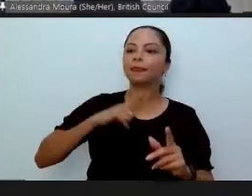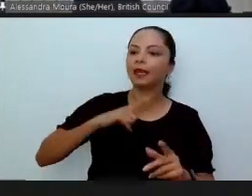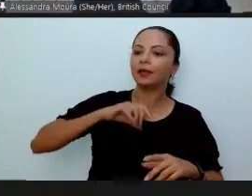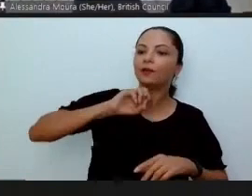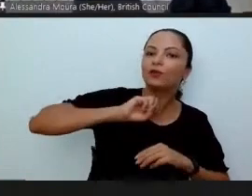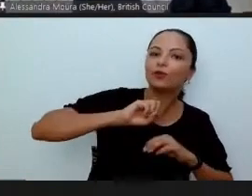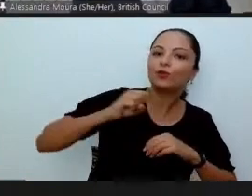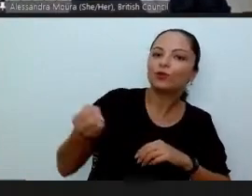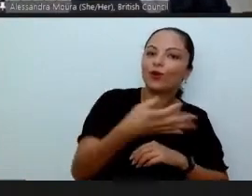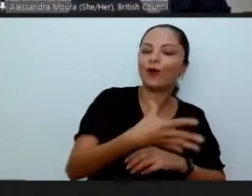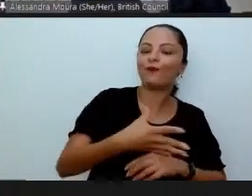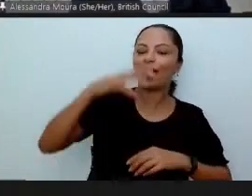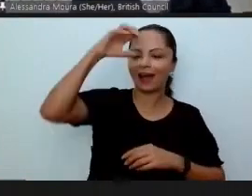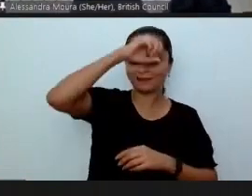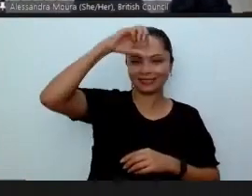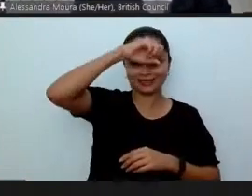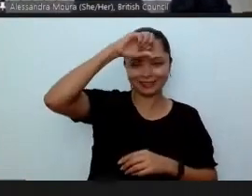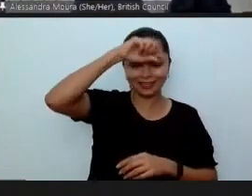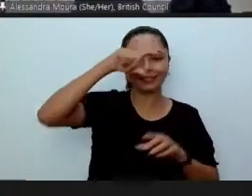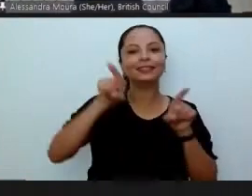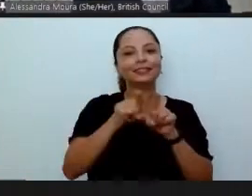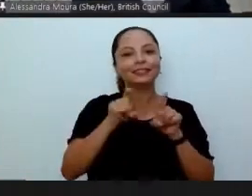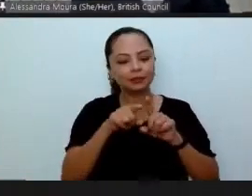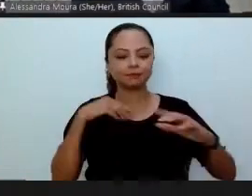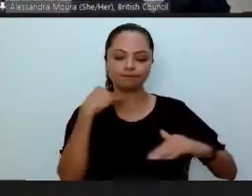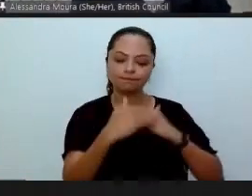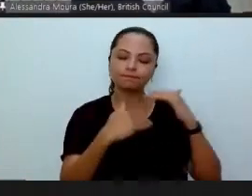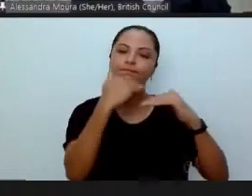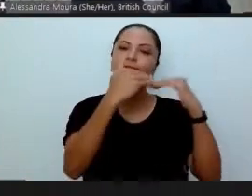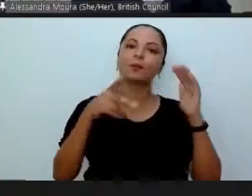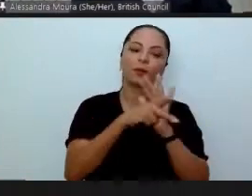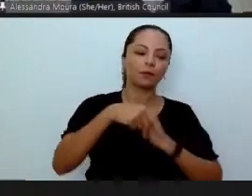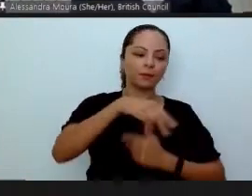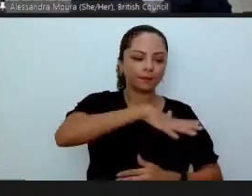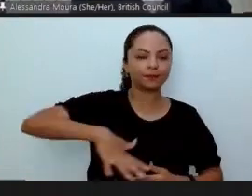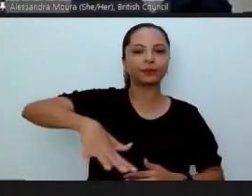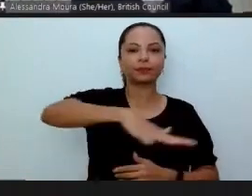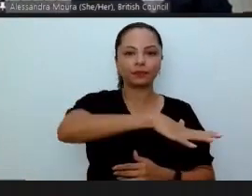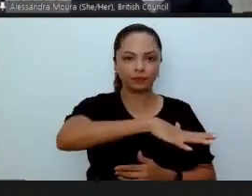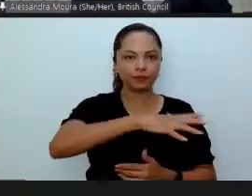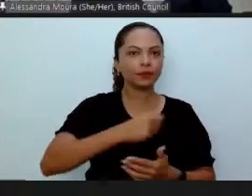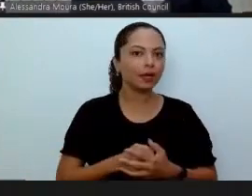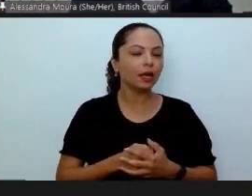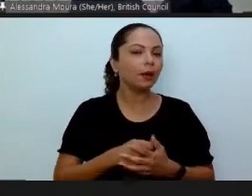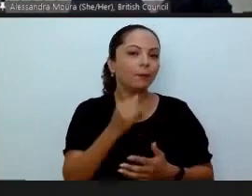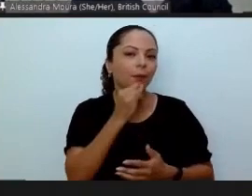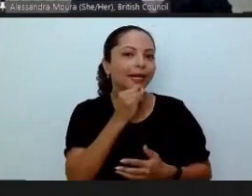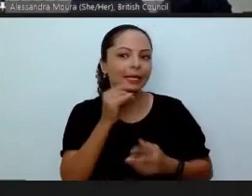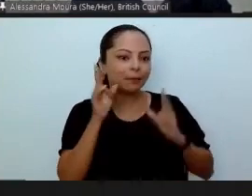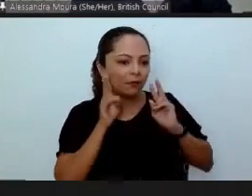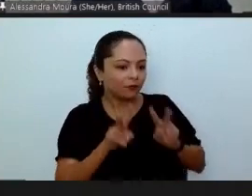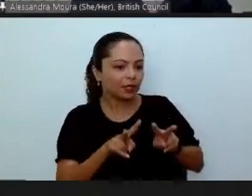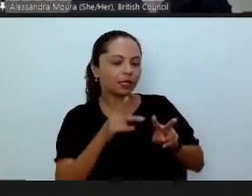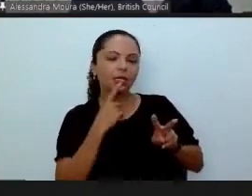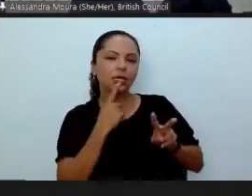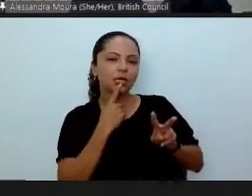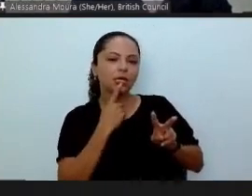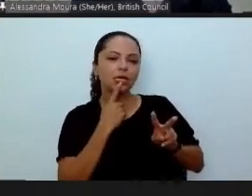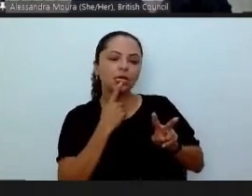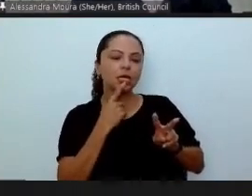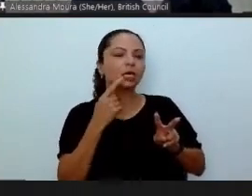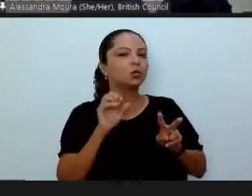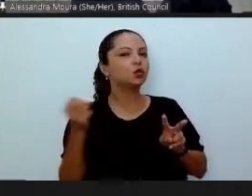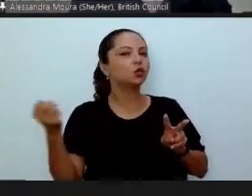So are you going to take that information and teach in a different way, applying the new ideas in your practice, and